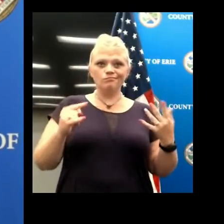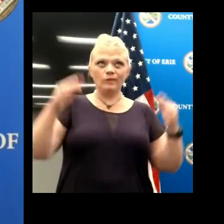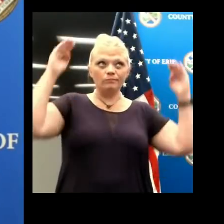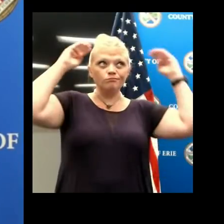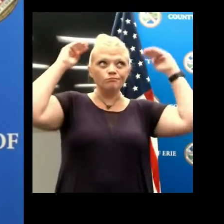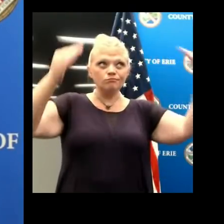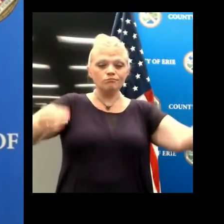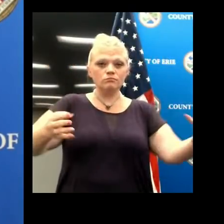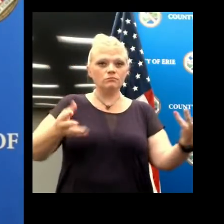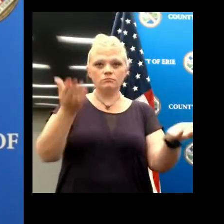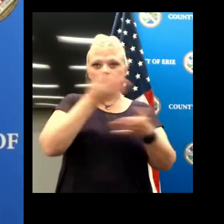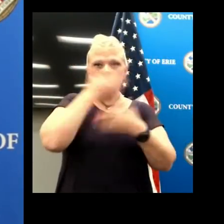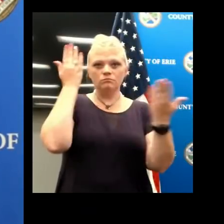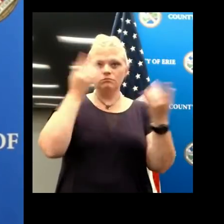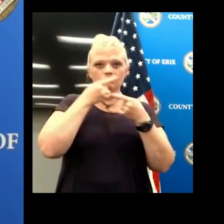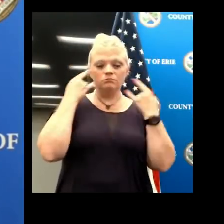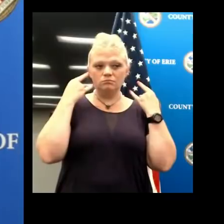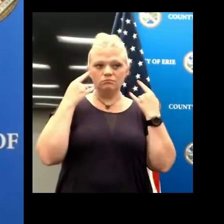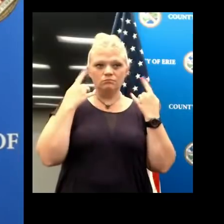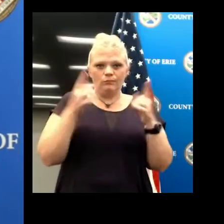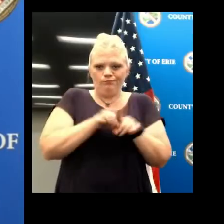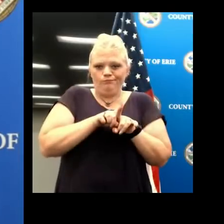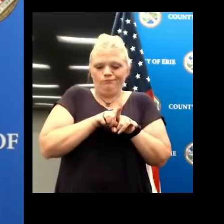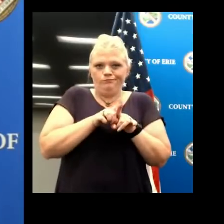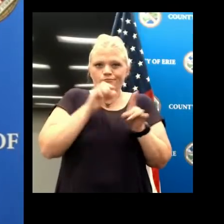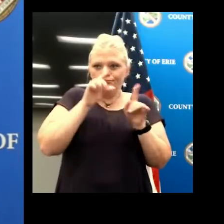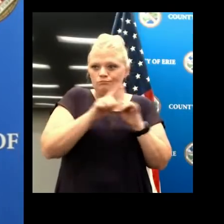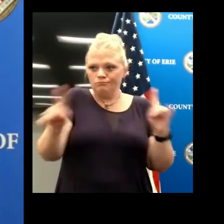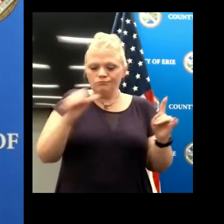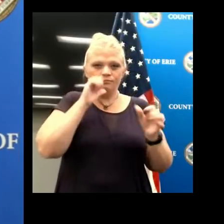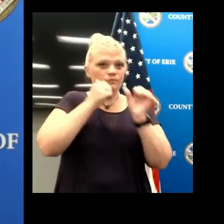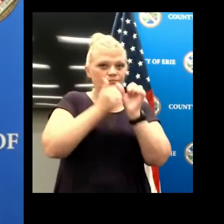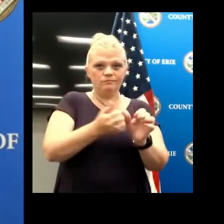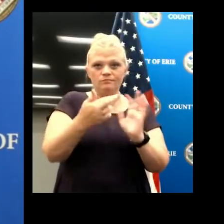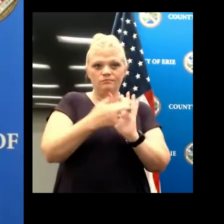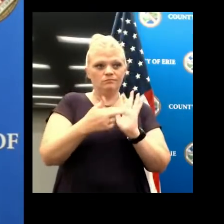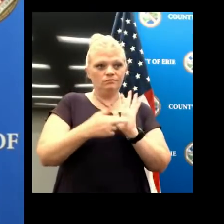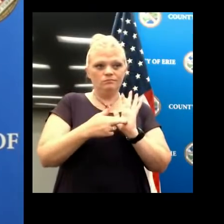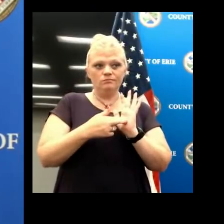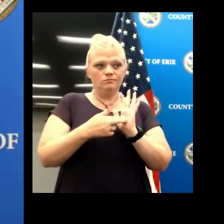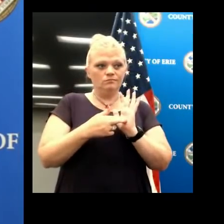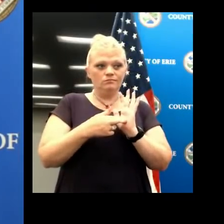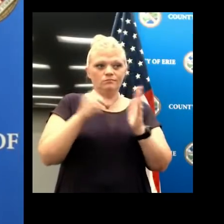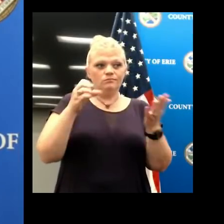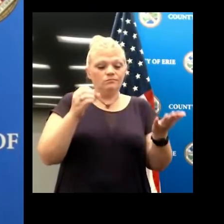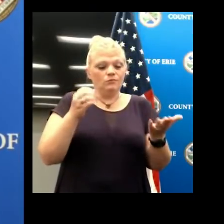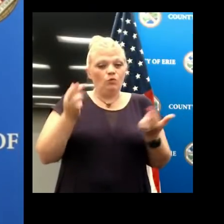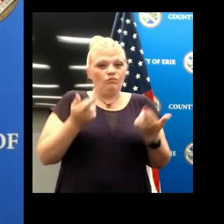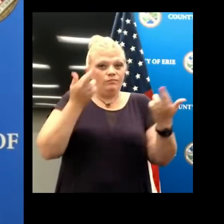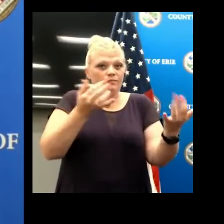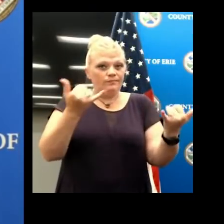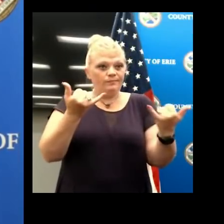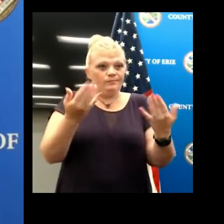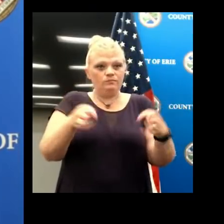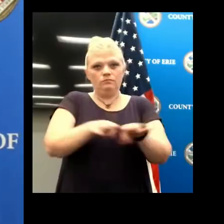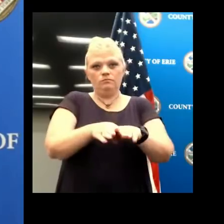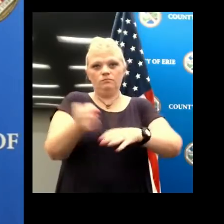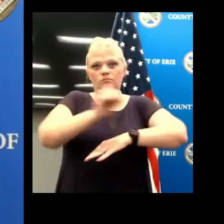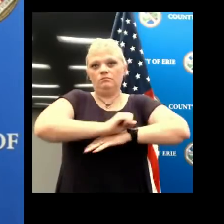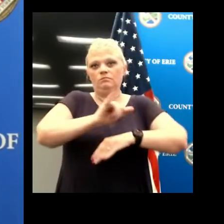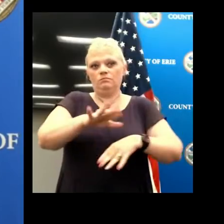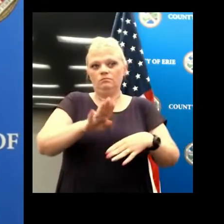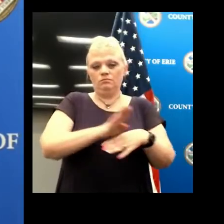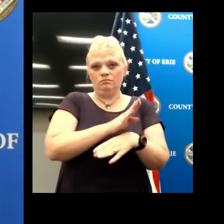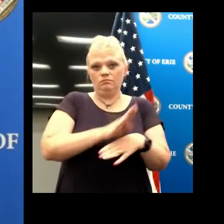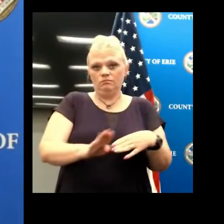that were not wearing masks, that were not socially distant, were not following the proper guidelines. And as such, the recommendation is to close the facility. They